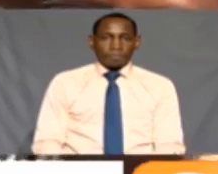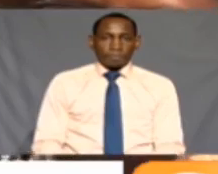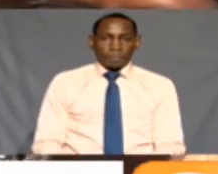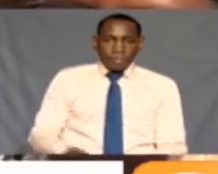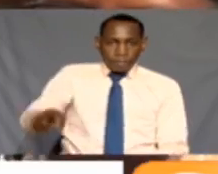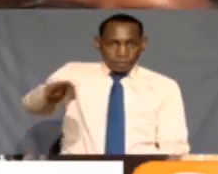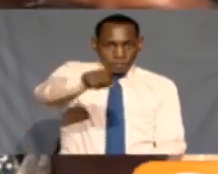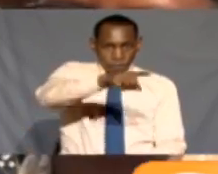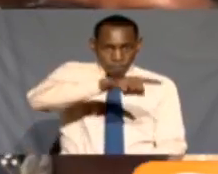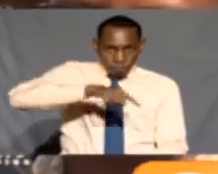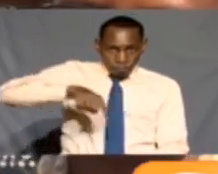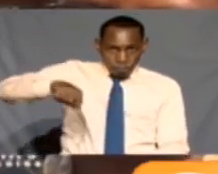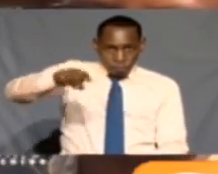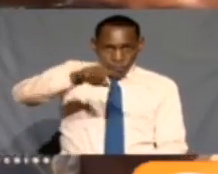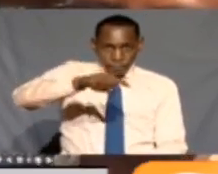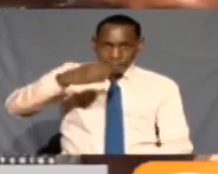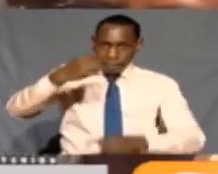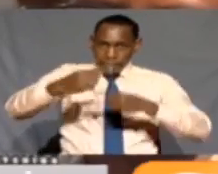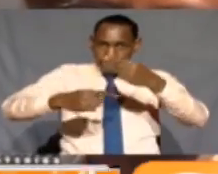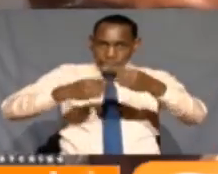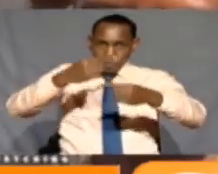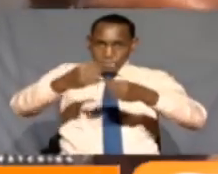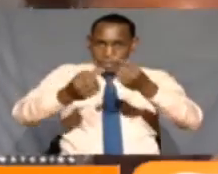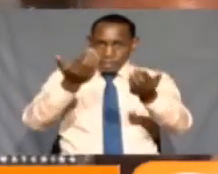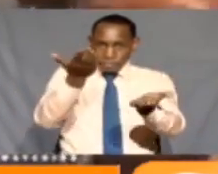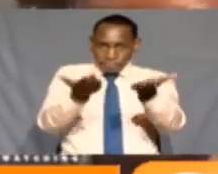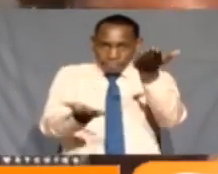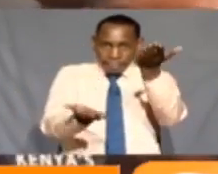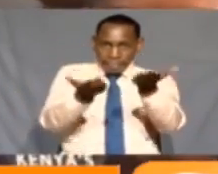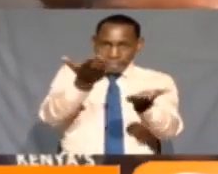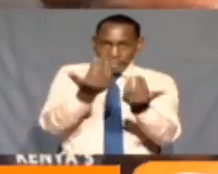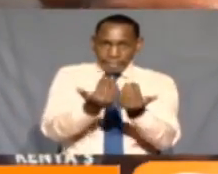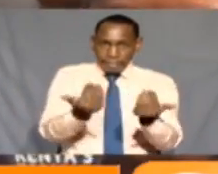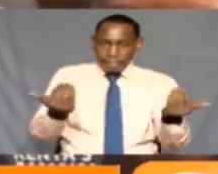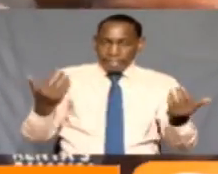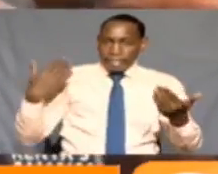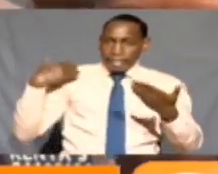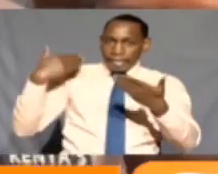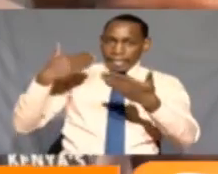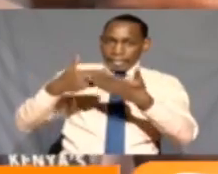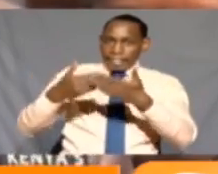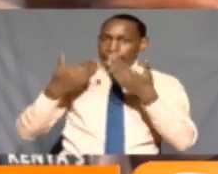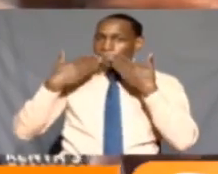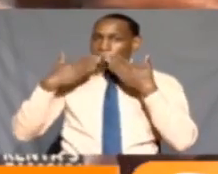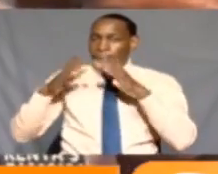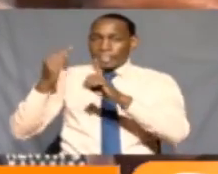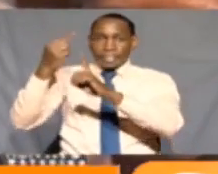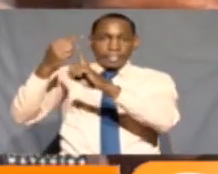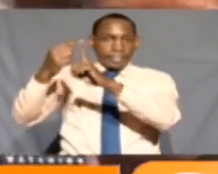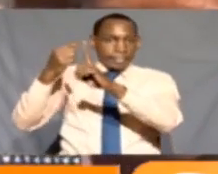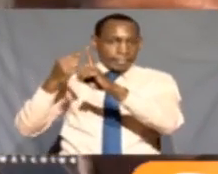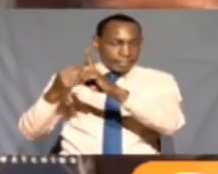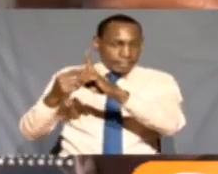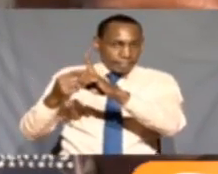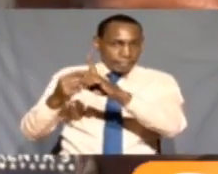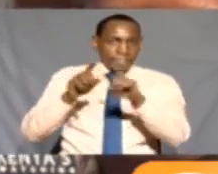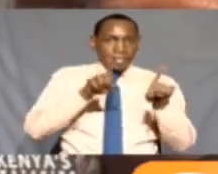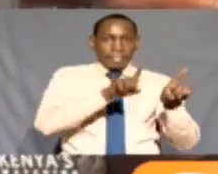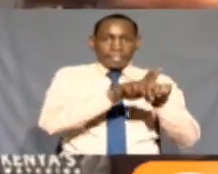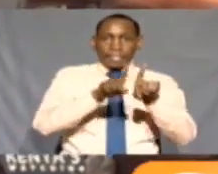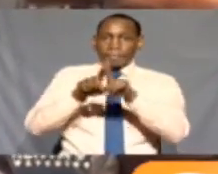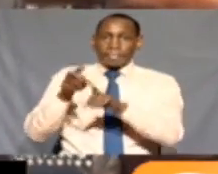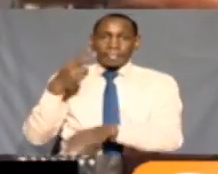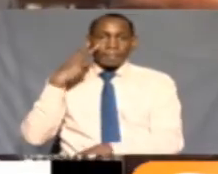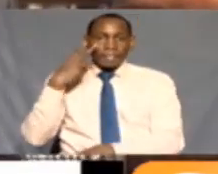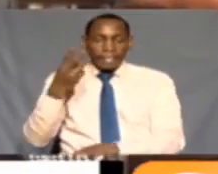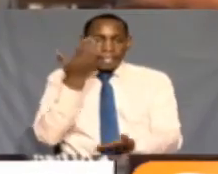we are going to continue assessing our children until the end of the term. And you have seen how they